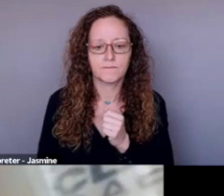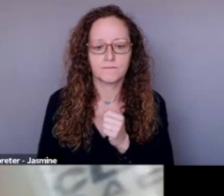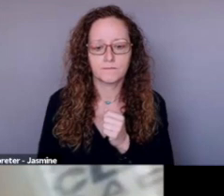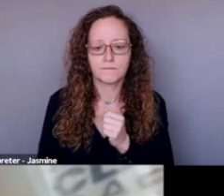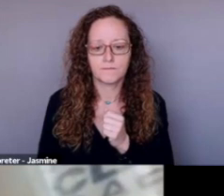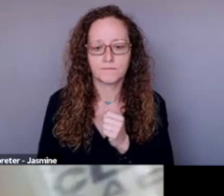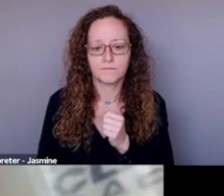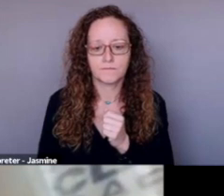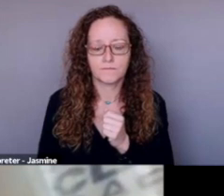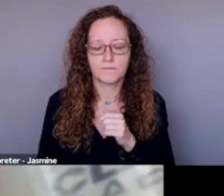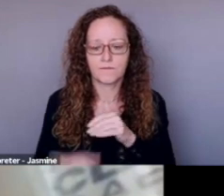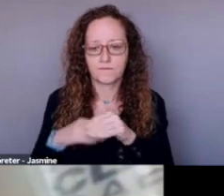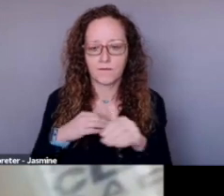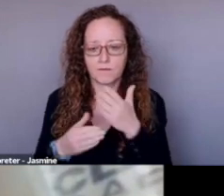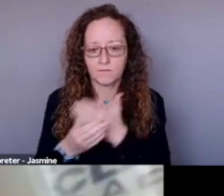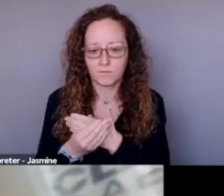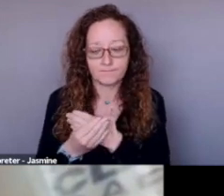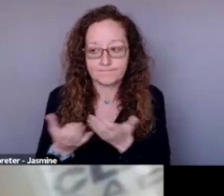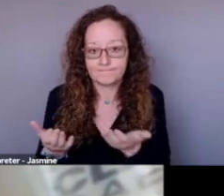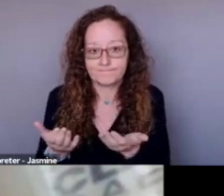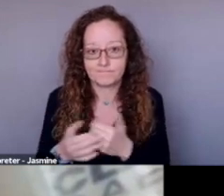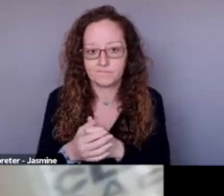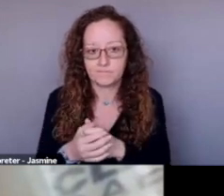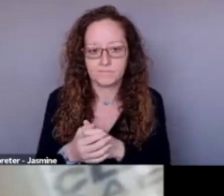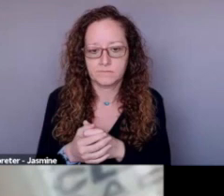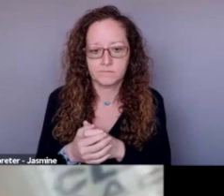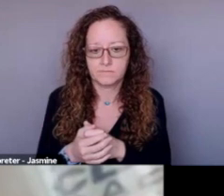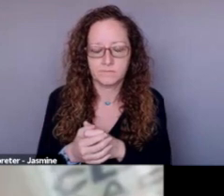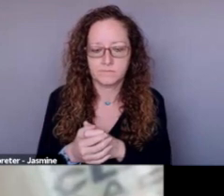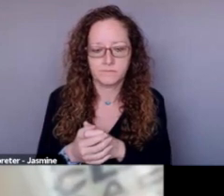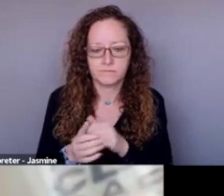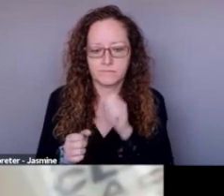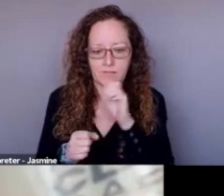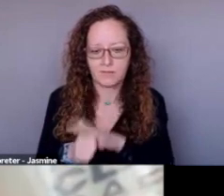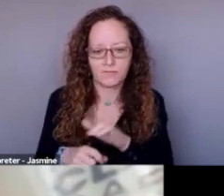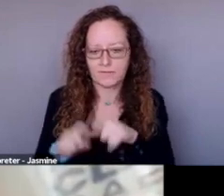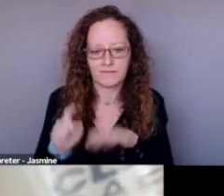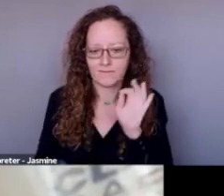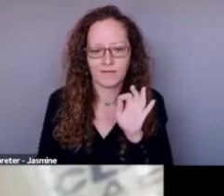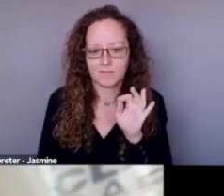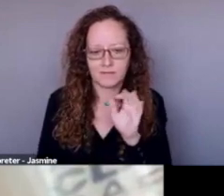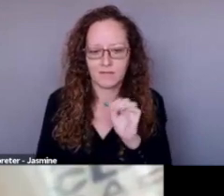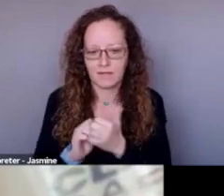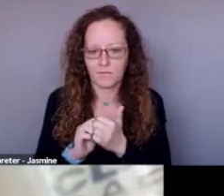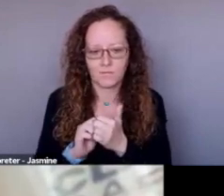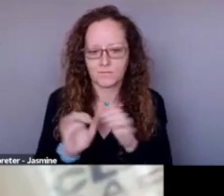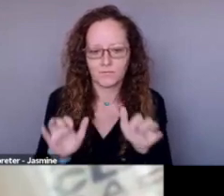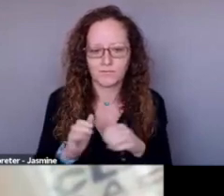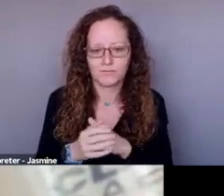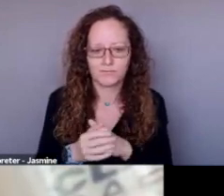files and folders? I don't know. I'm not gonna stress. I can't find it. I can't find how to do it.